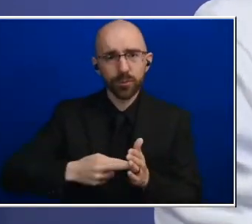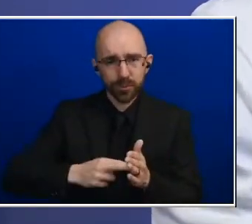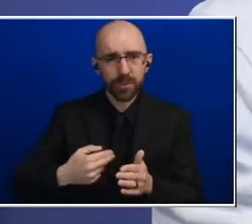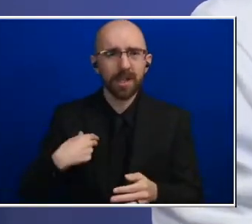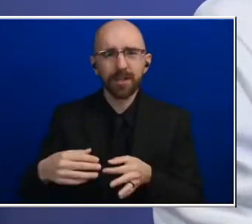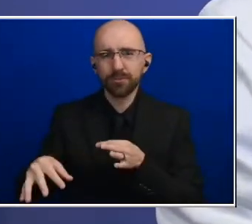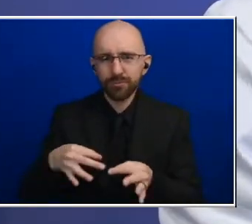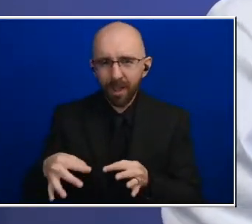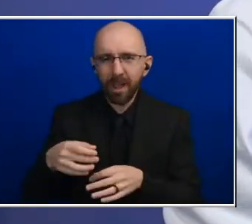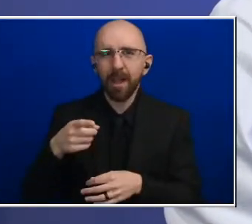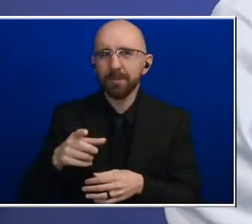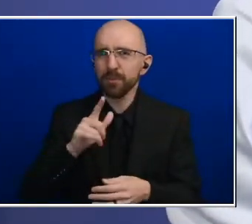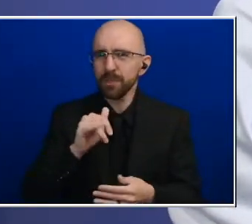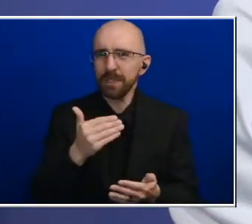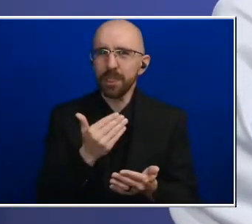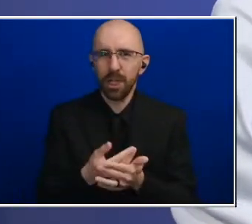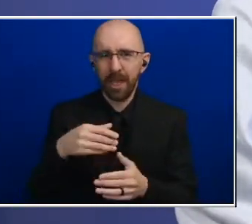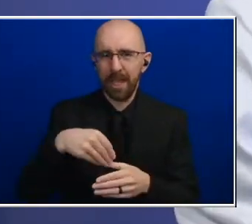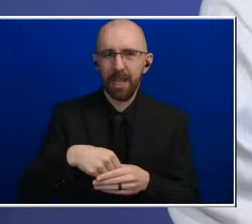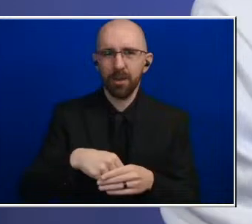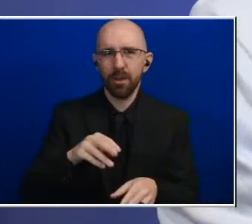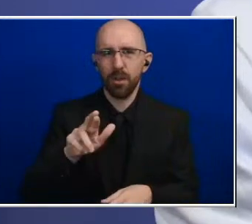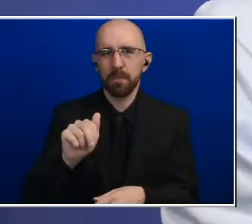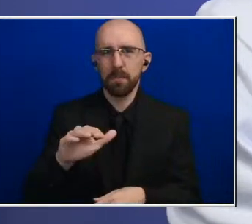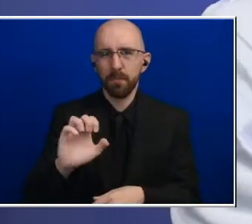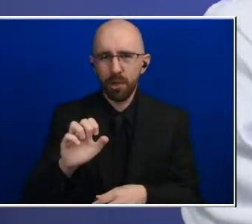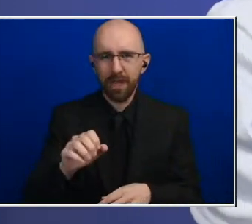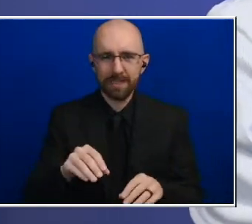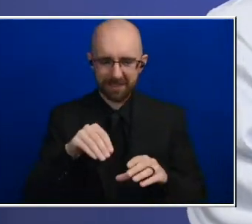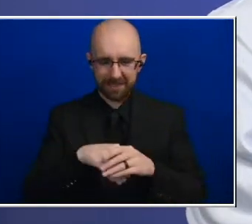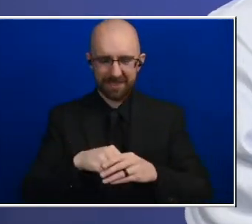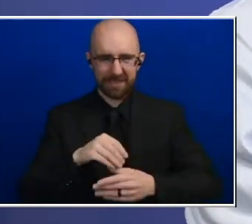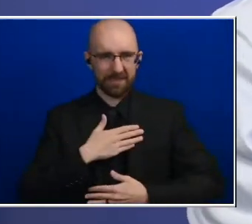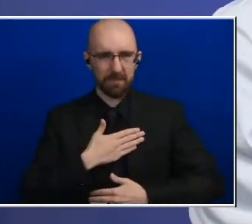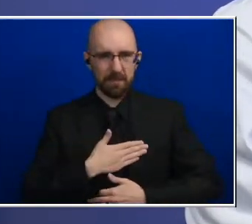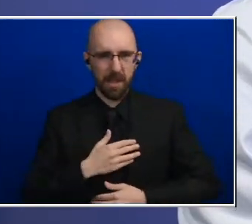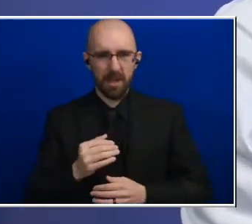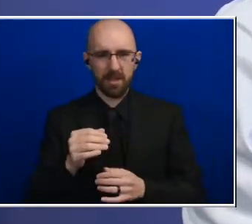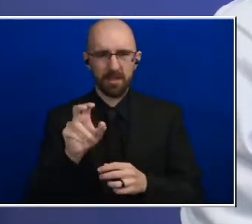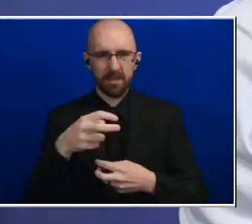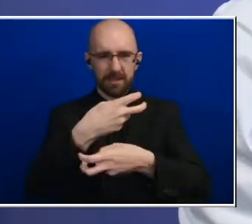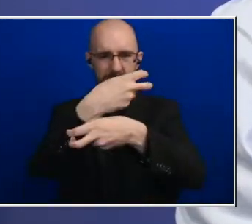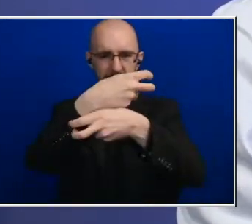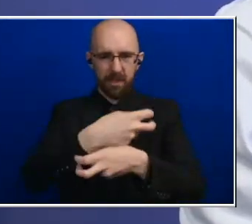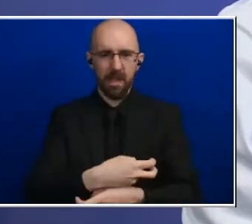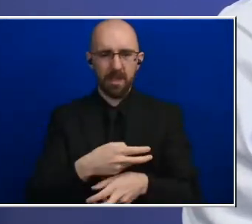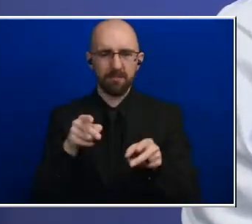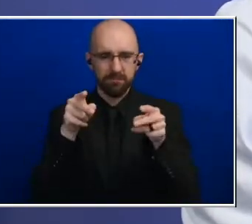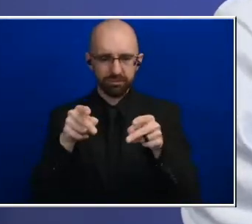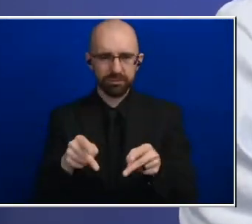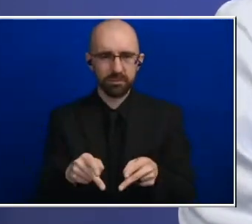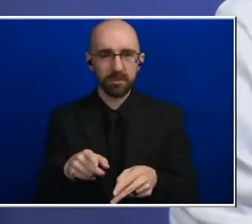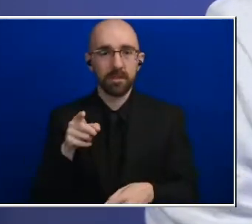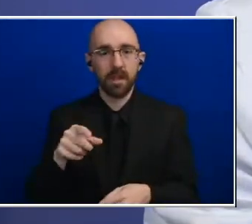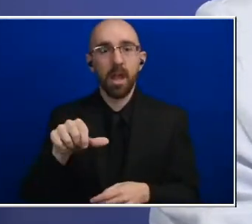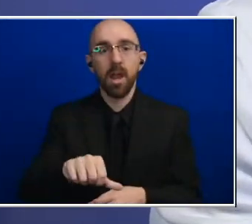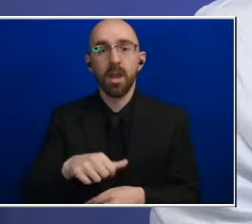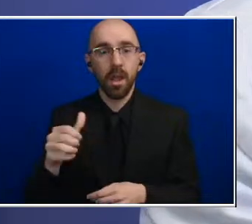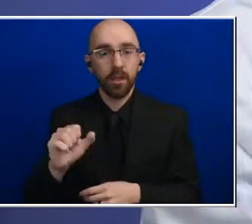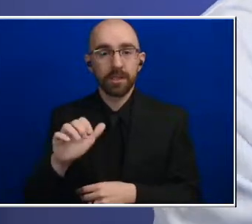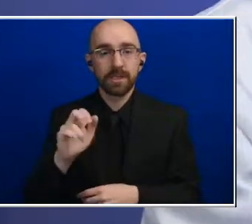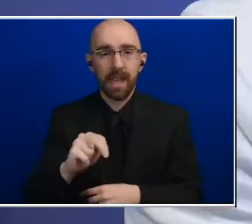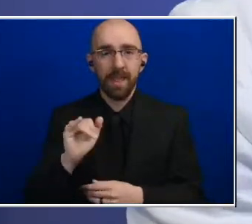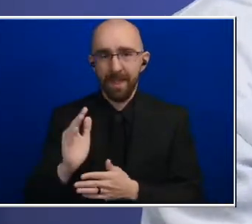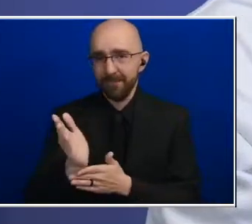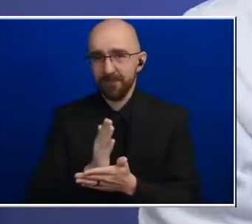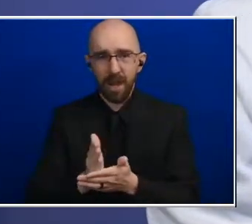really good internal brace. And even before that surgery, we got another scan, and that fracture had really progressed. And so our conversation,